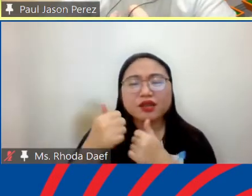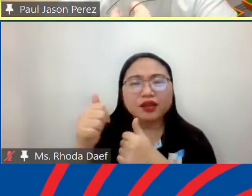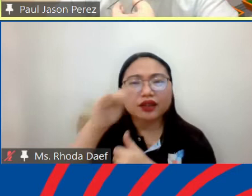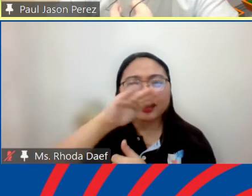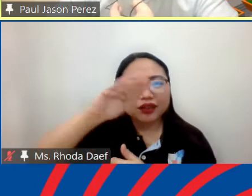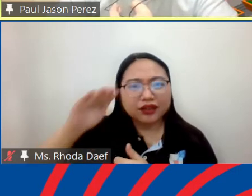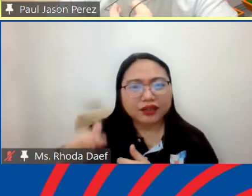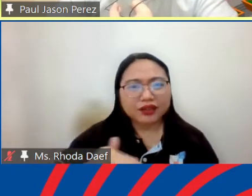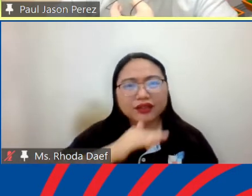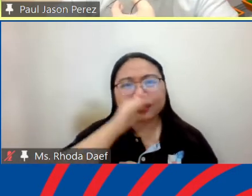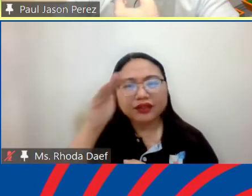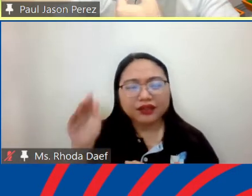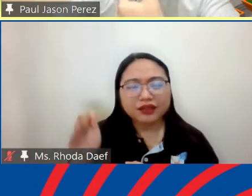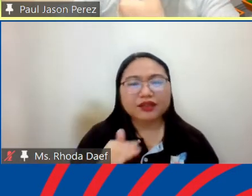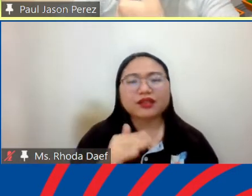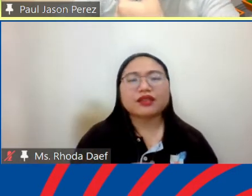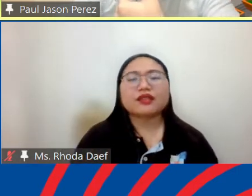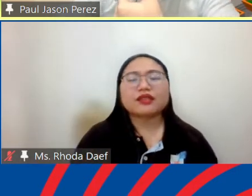also